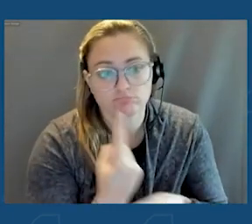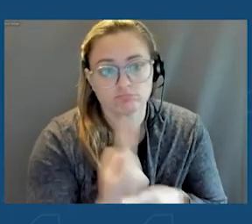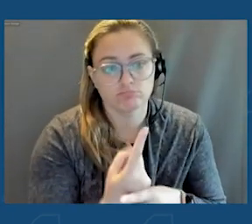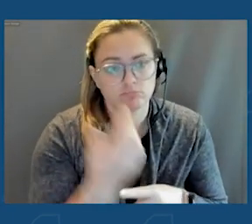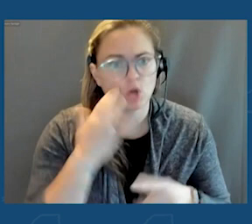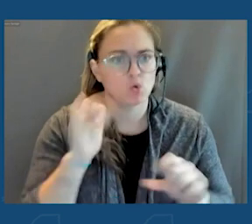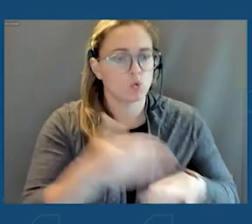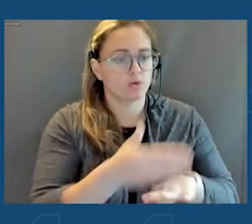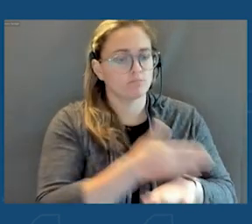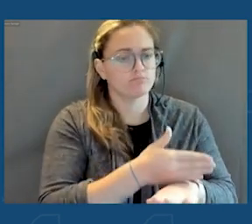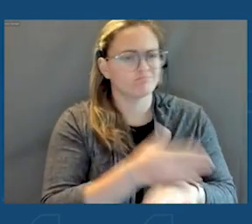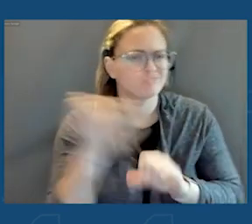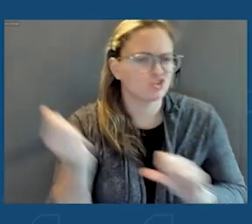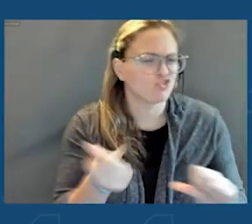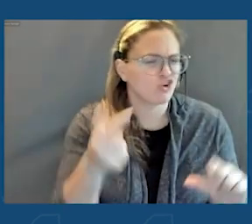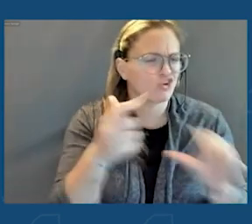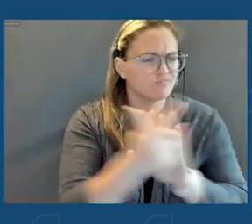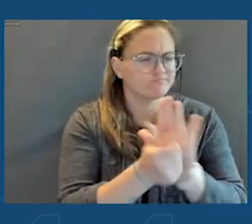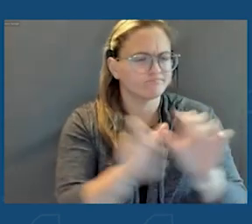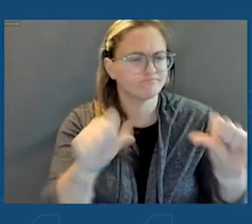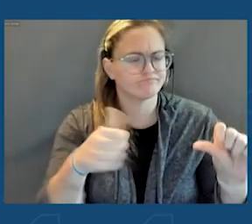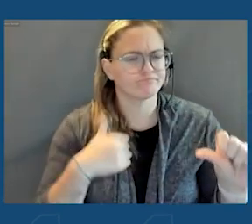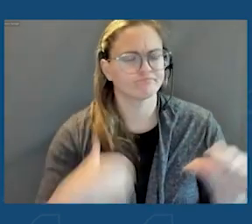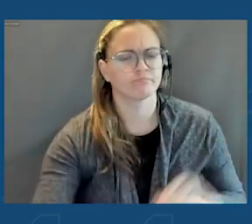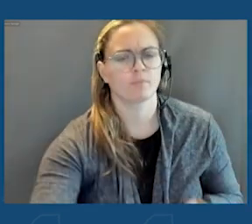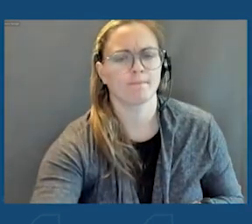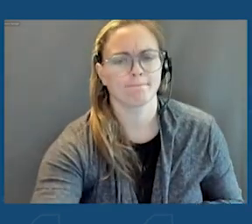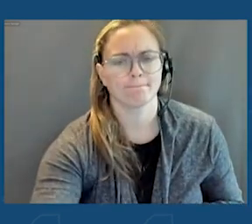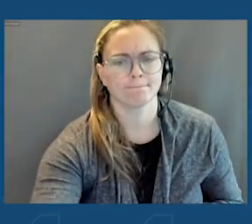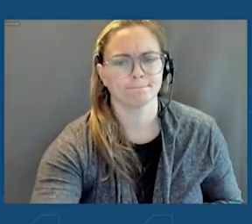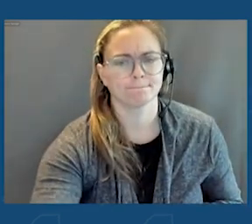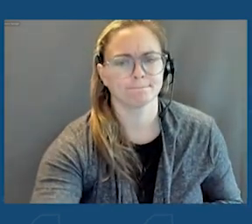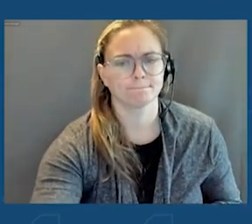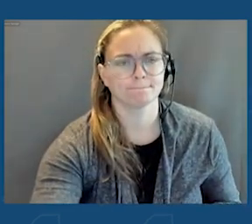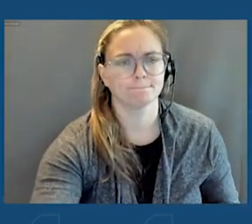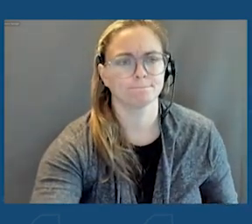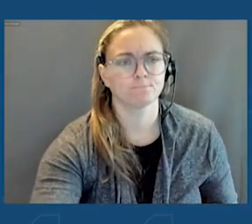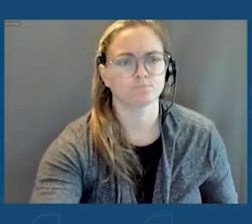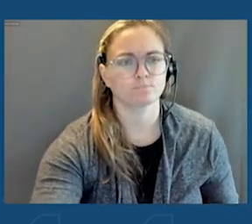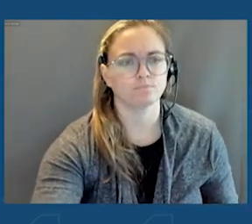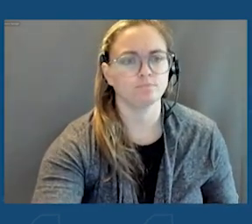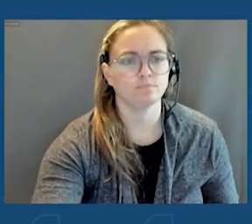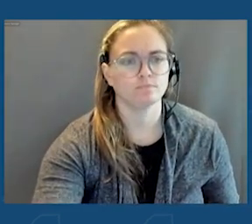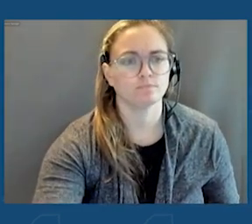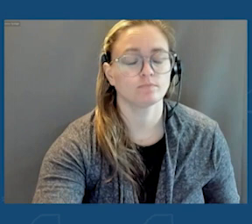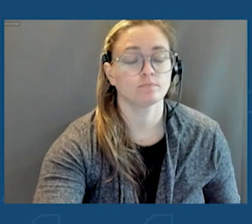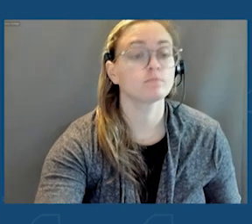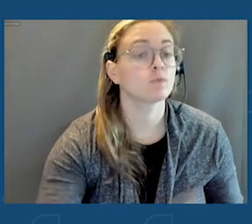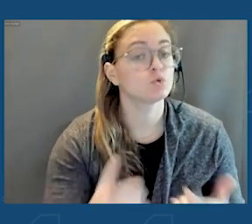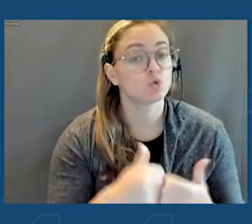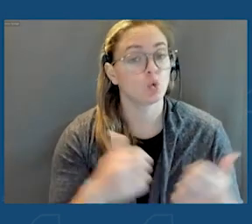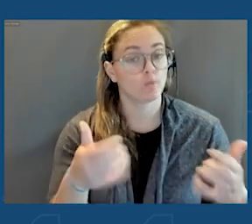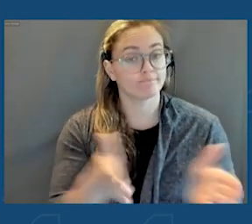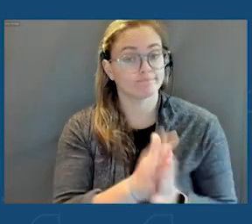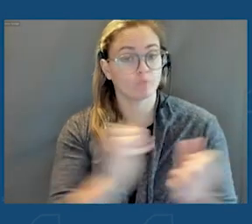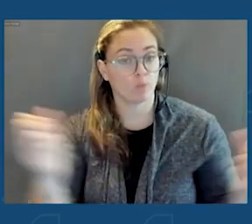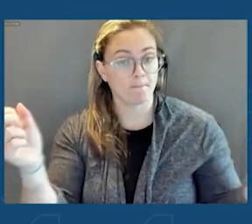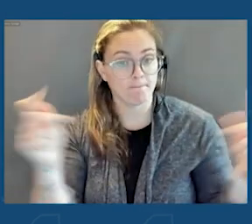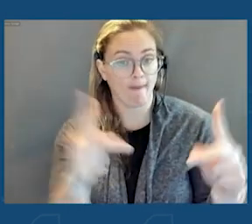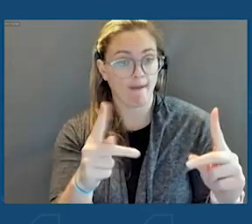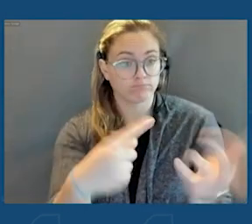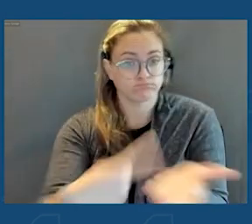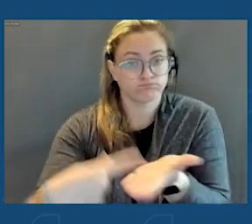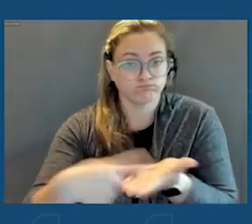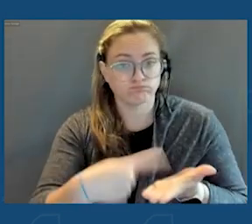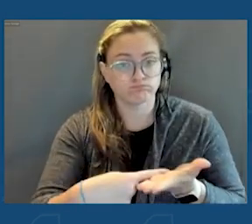could be stronger. So the legislature, we brought them back. We told them,